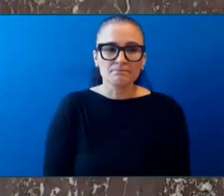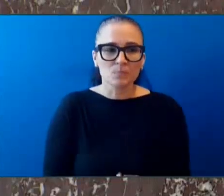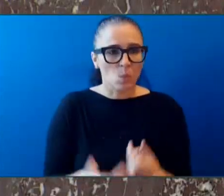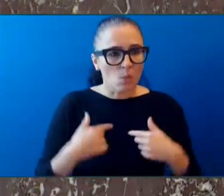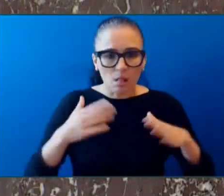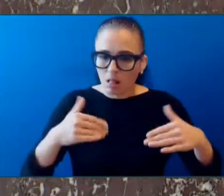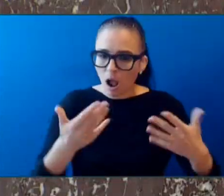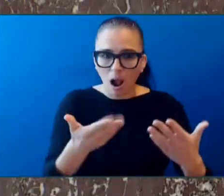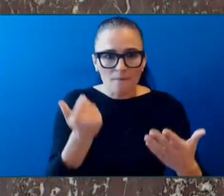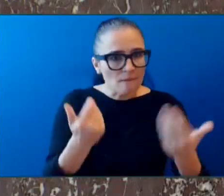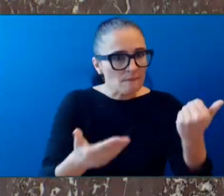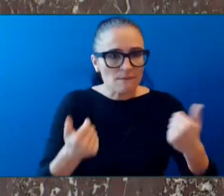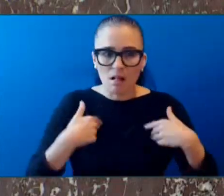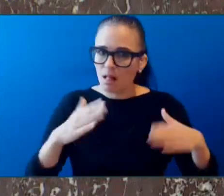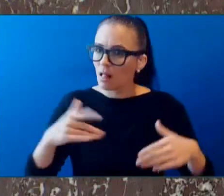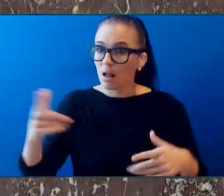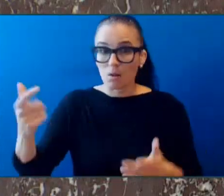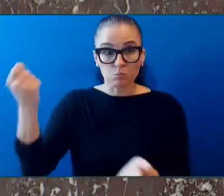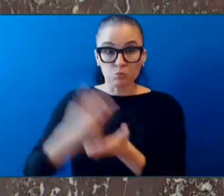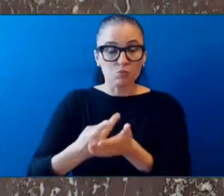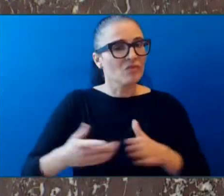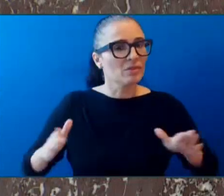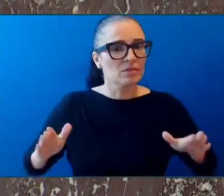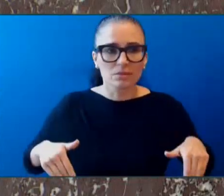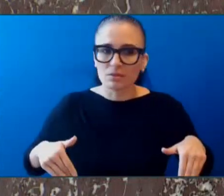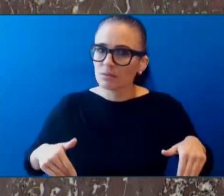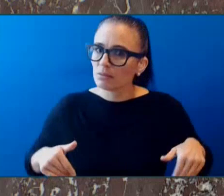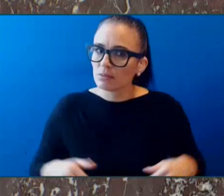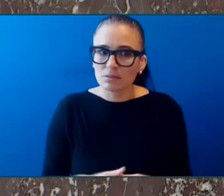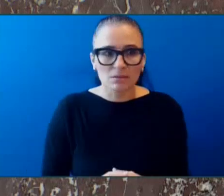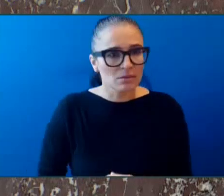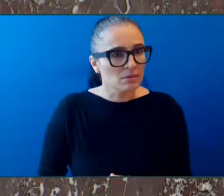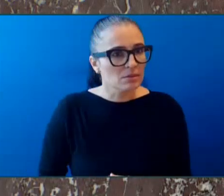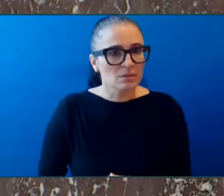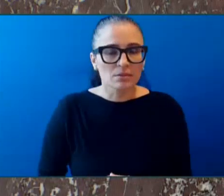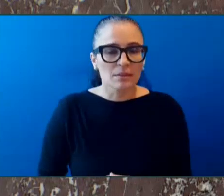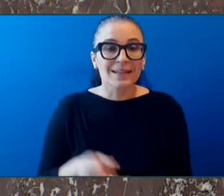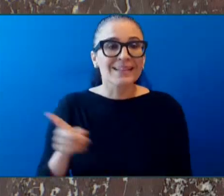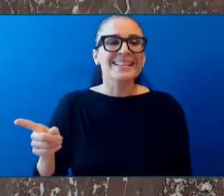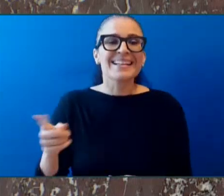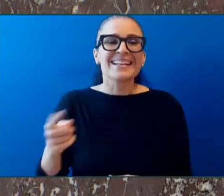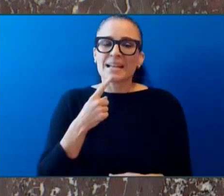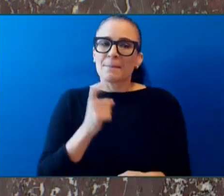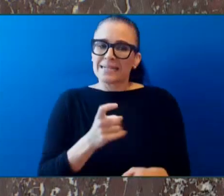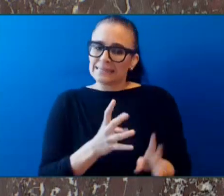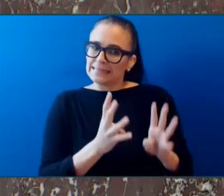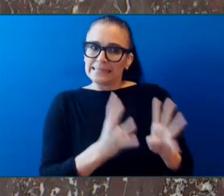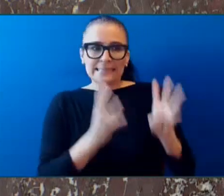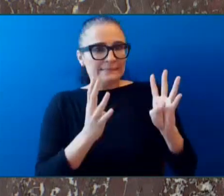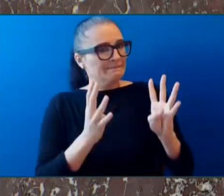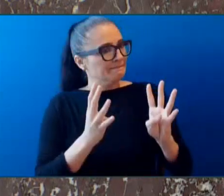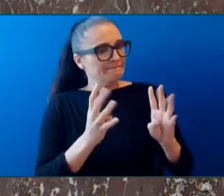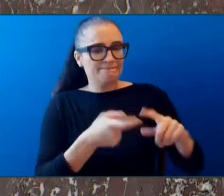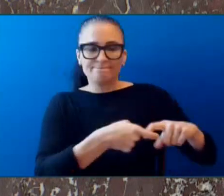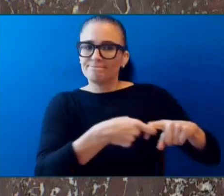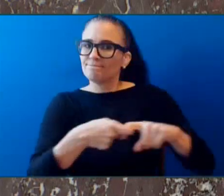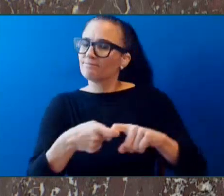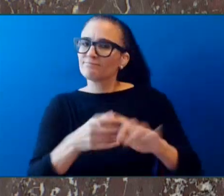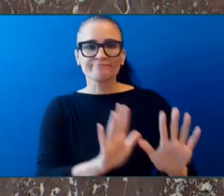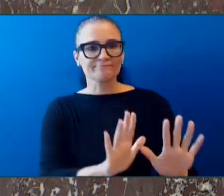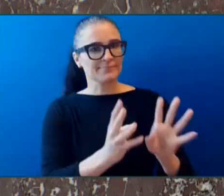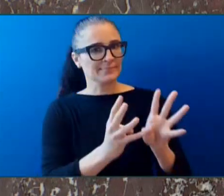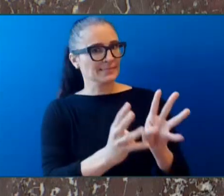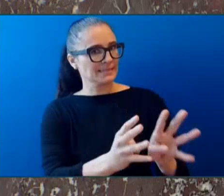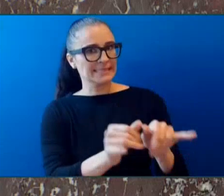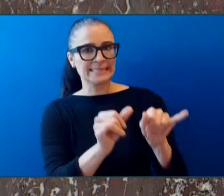They are also saying that that ship cannot be moved. I know the MLA for the area, the Minister of Energy,